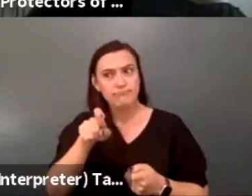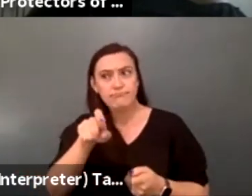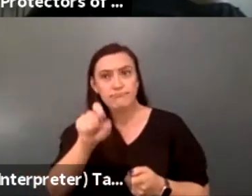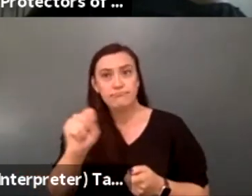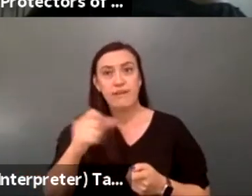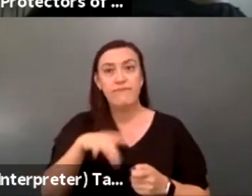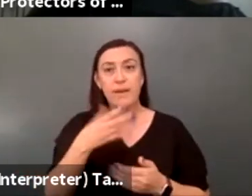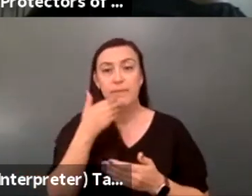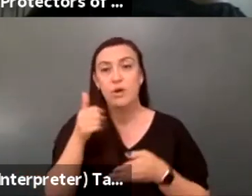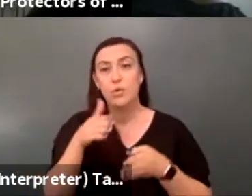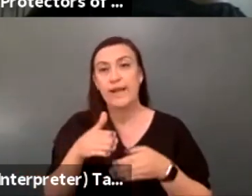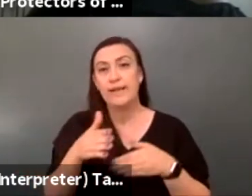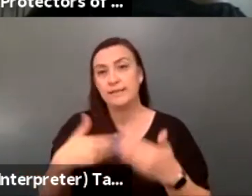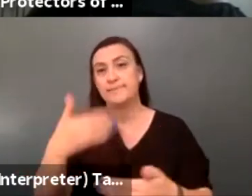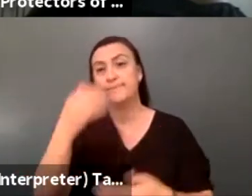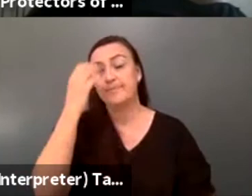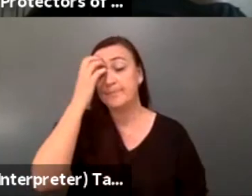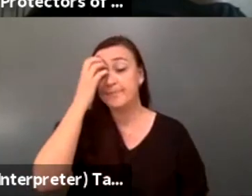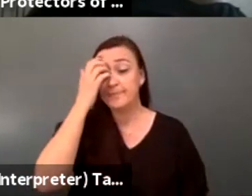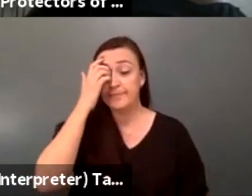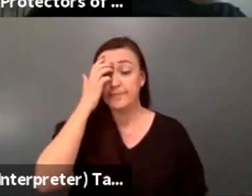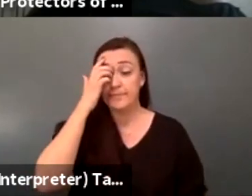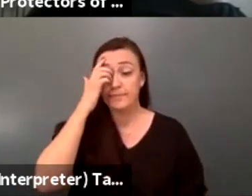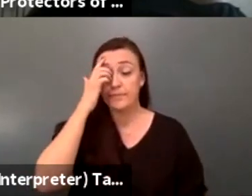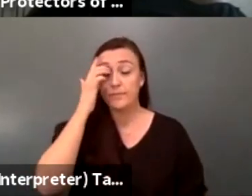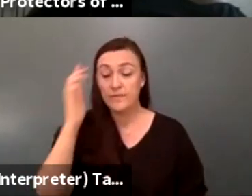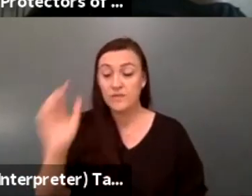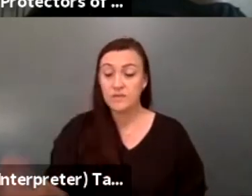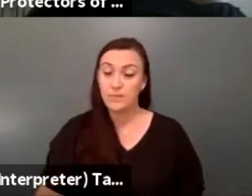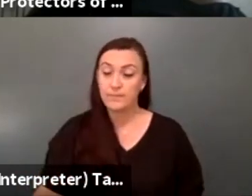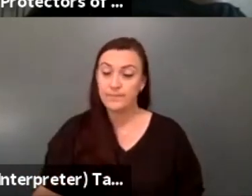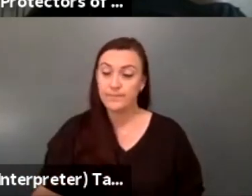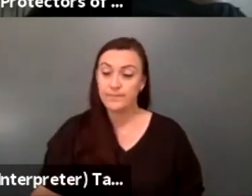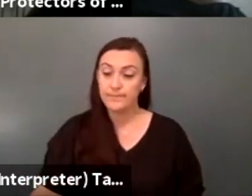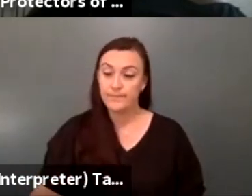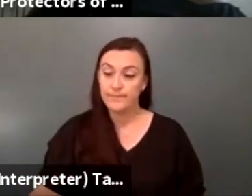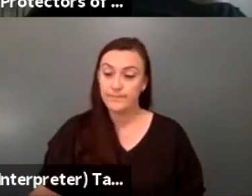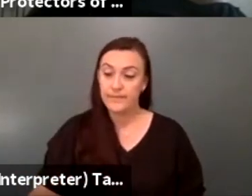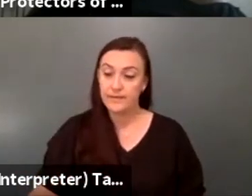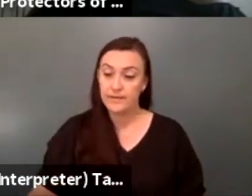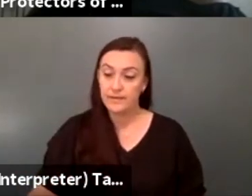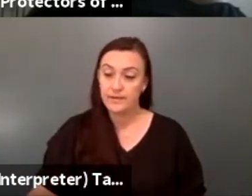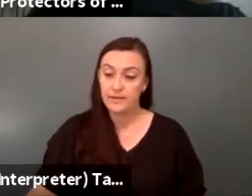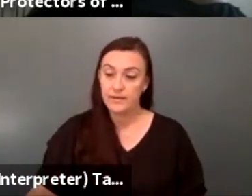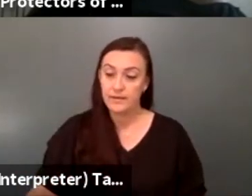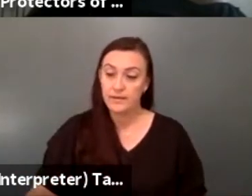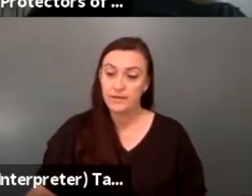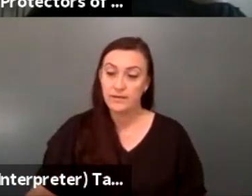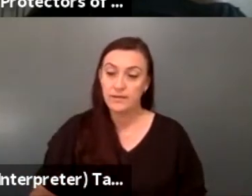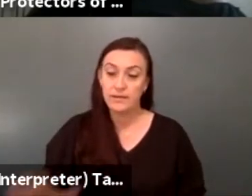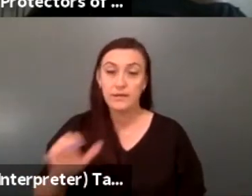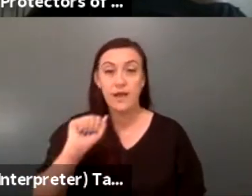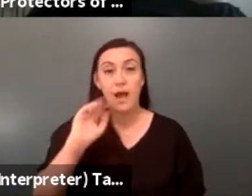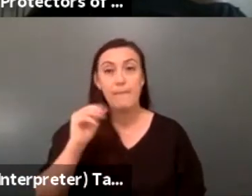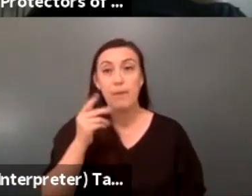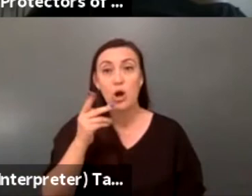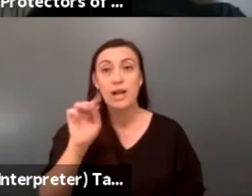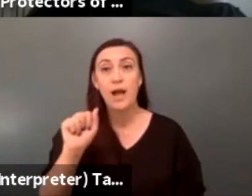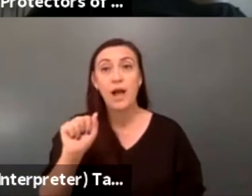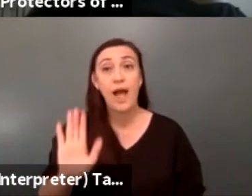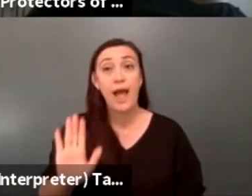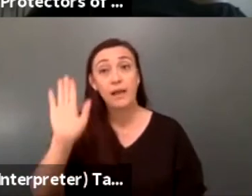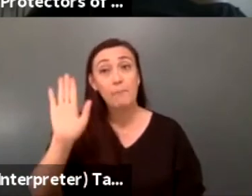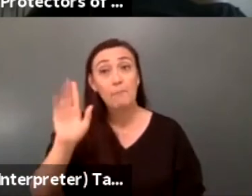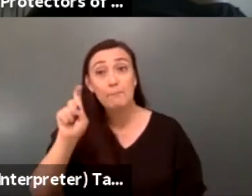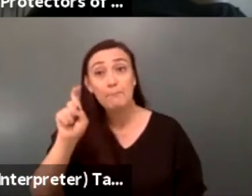sustainability moving forward. Yeah, absolutely. I see Anuparna had her hand up. Do you want to unmute and